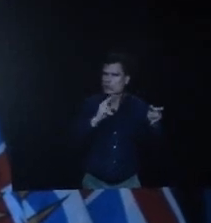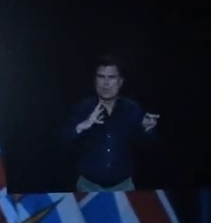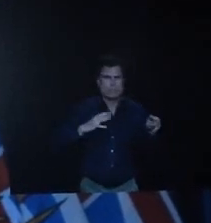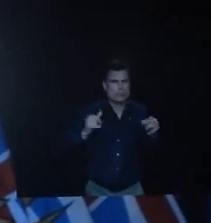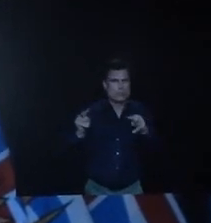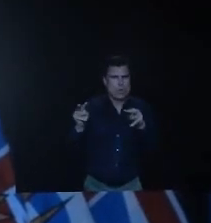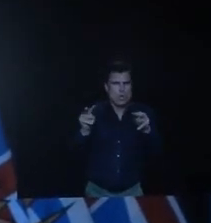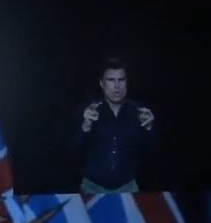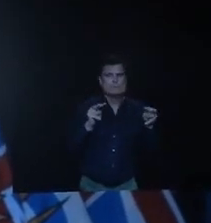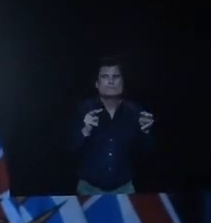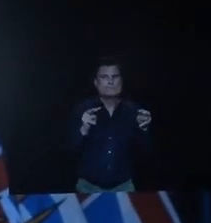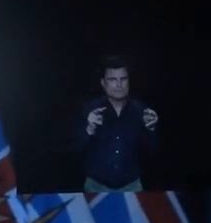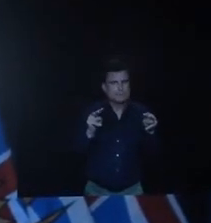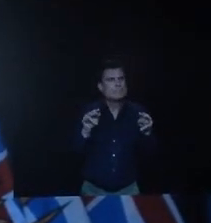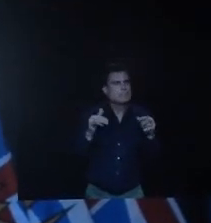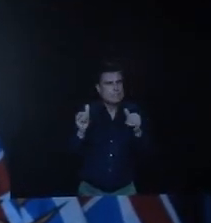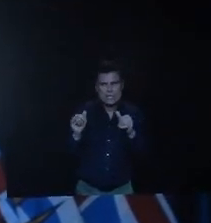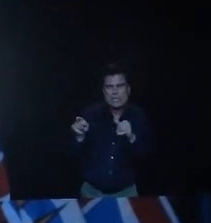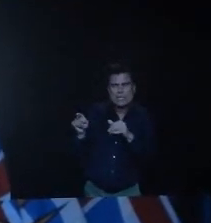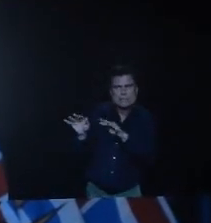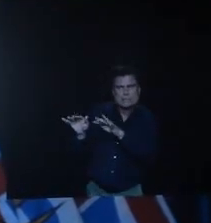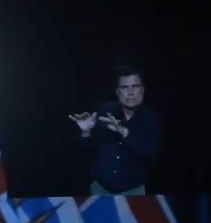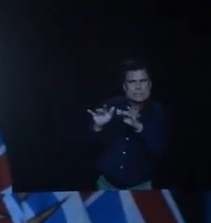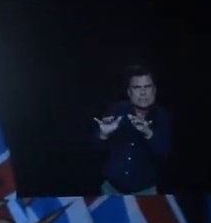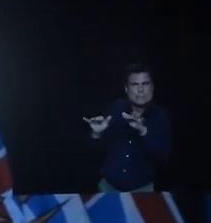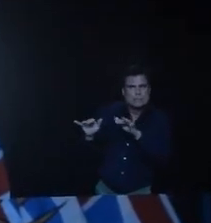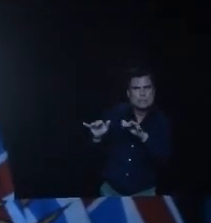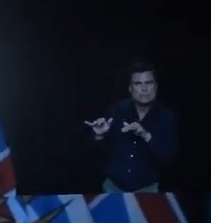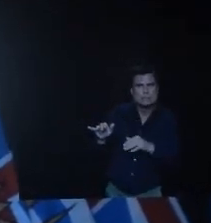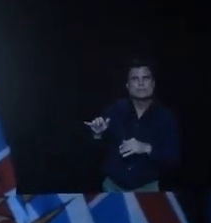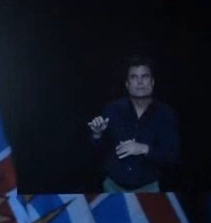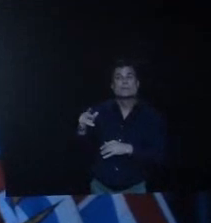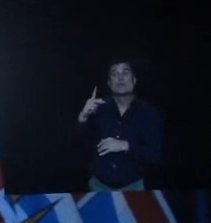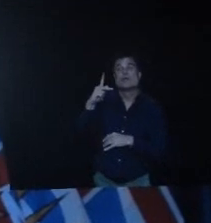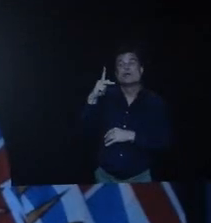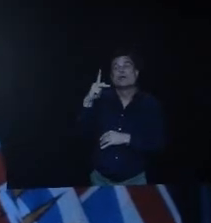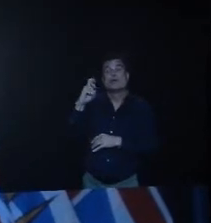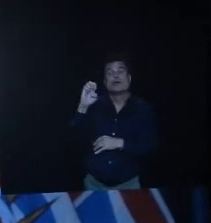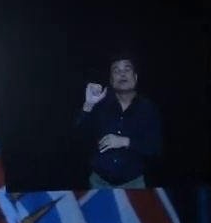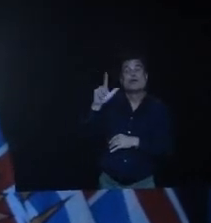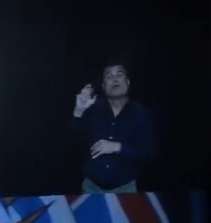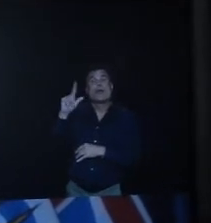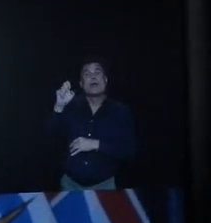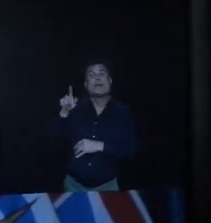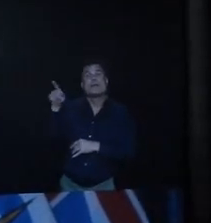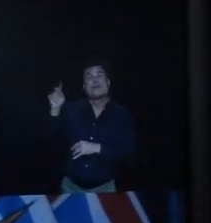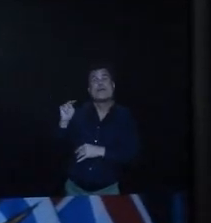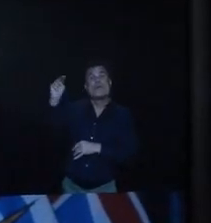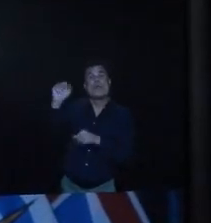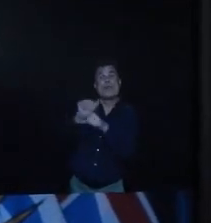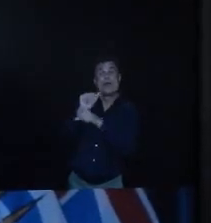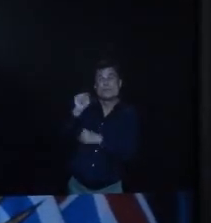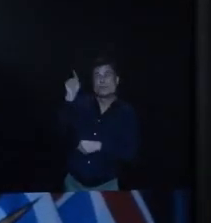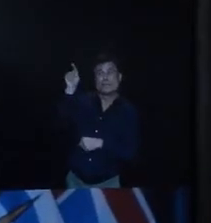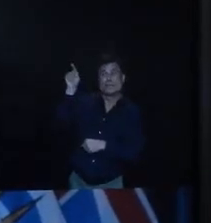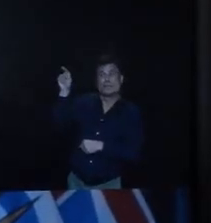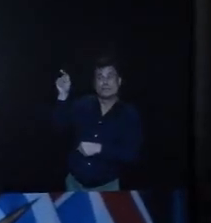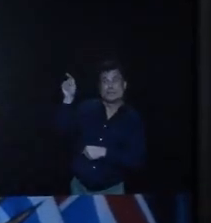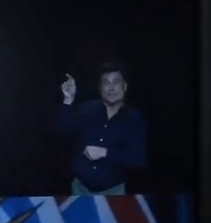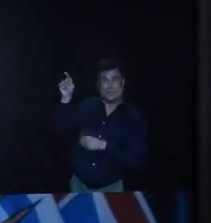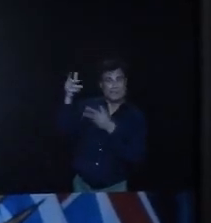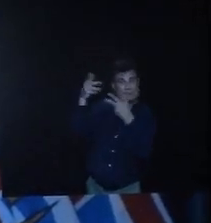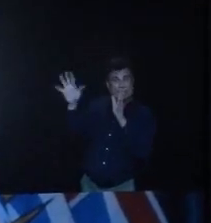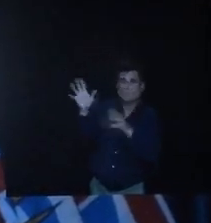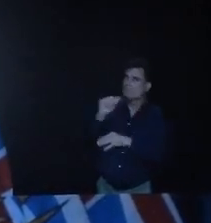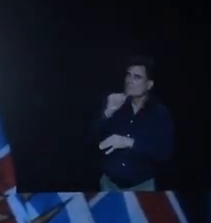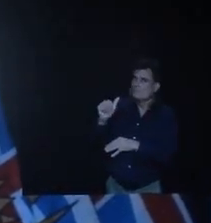that there has been a cluster related privatized to Curl Lake public services in Alberta, and that one is thankfully winding down. It